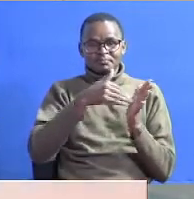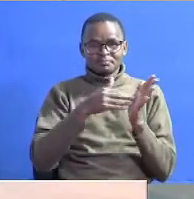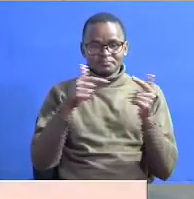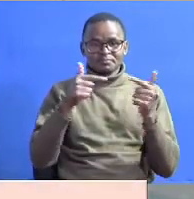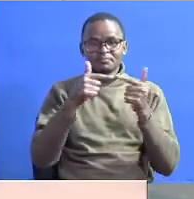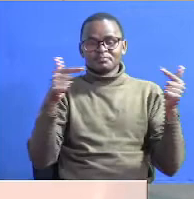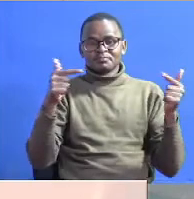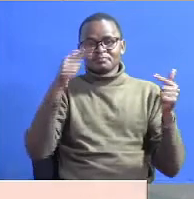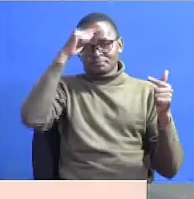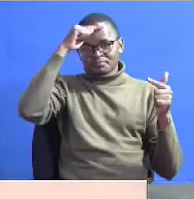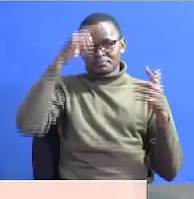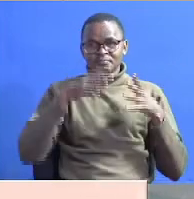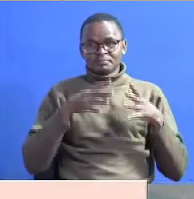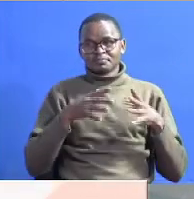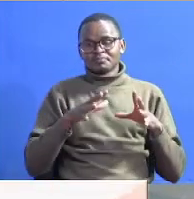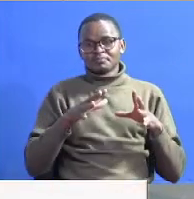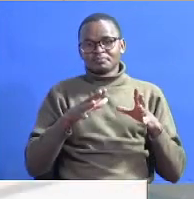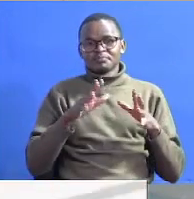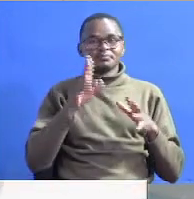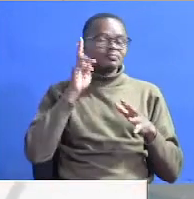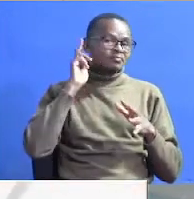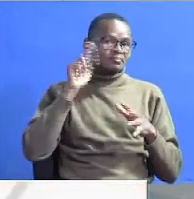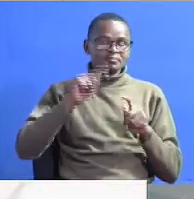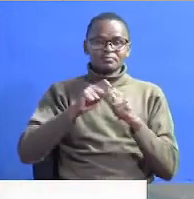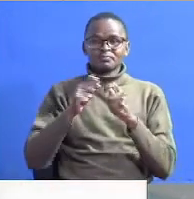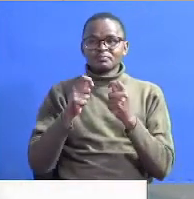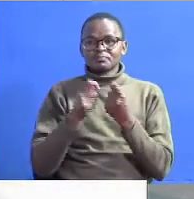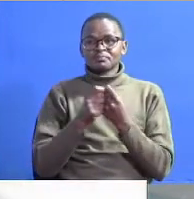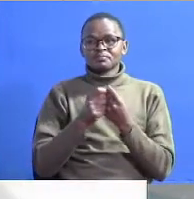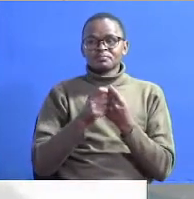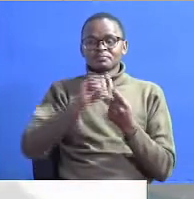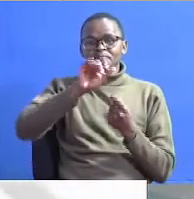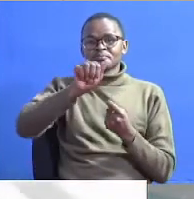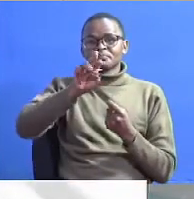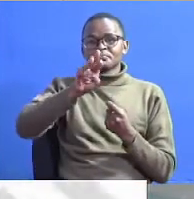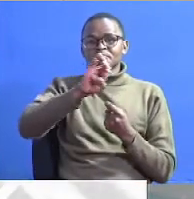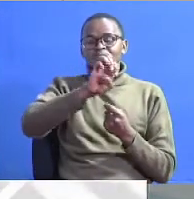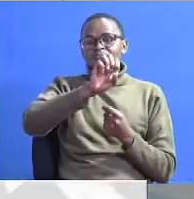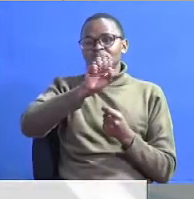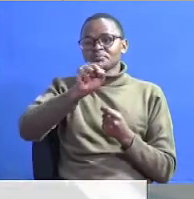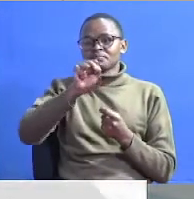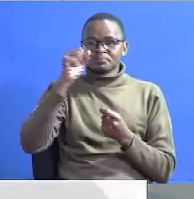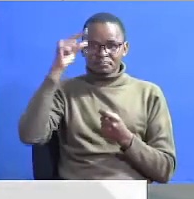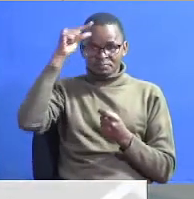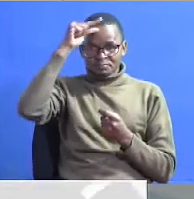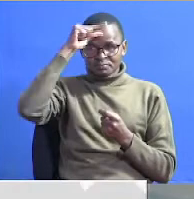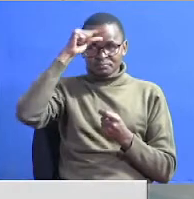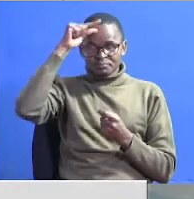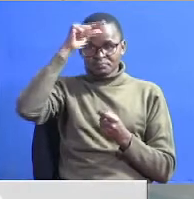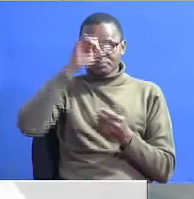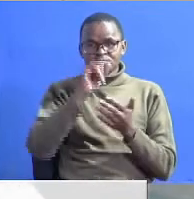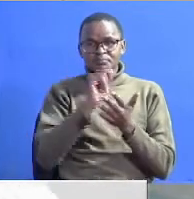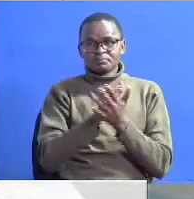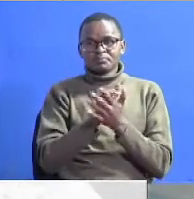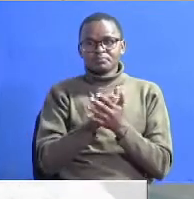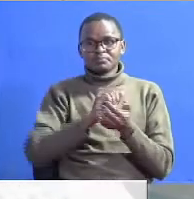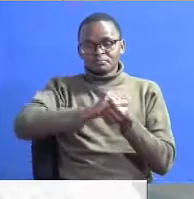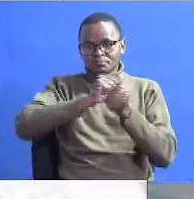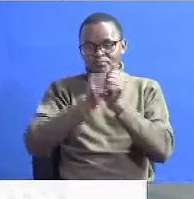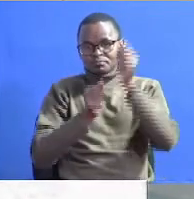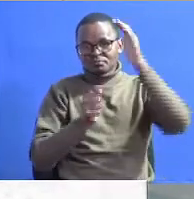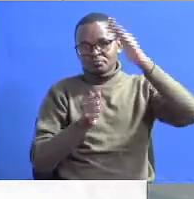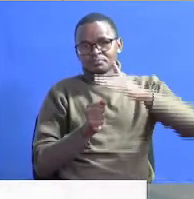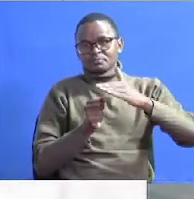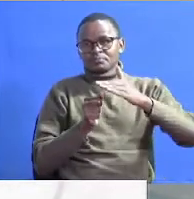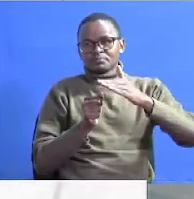opposition because people like the Kisii team of James Ongwae are joining the government. Right. That one will revert back